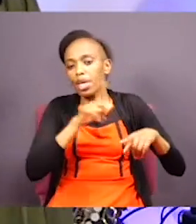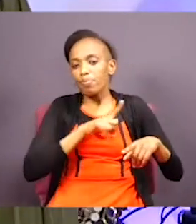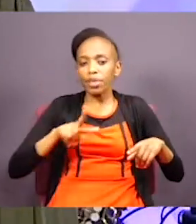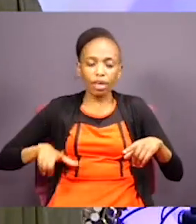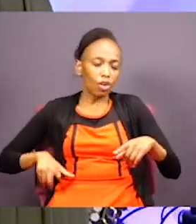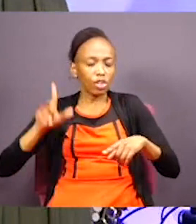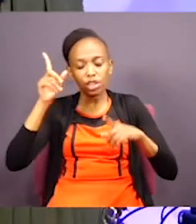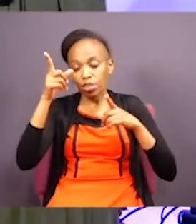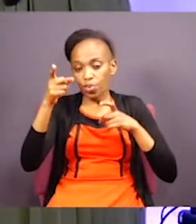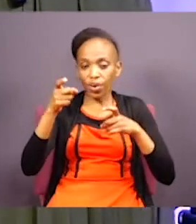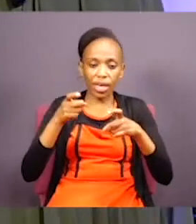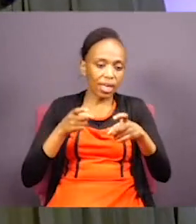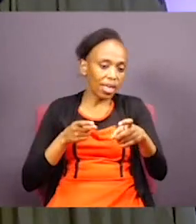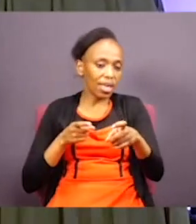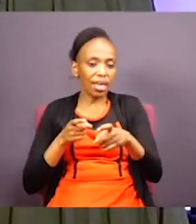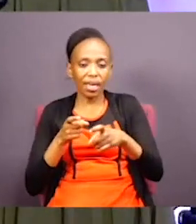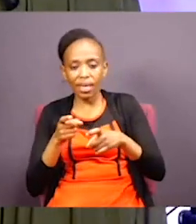proclaiming, God, you